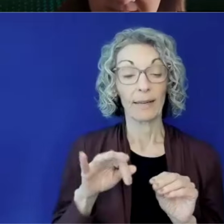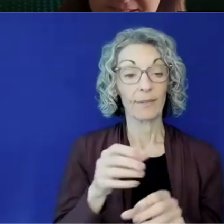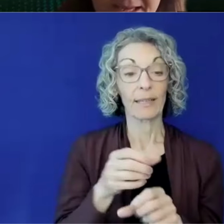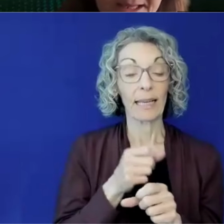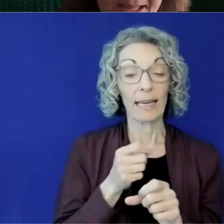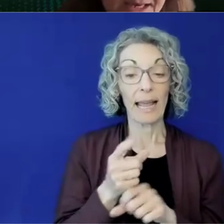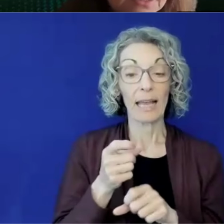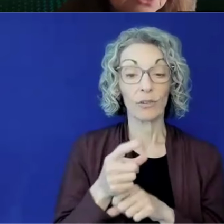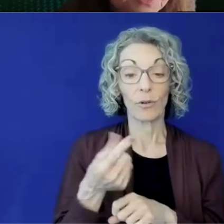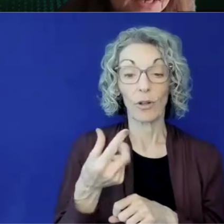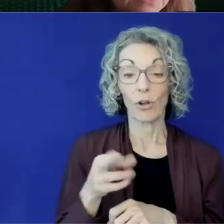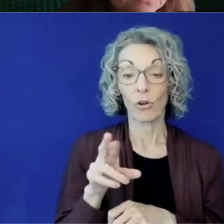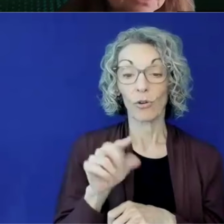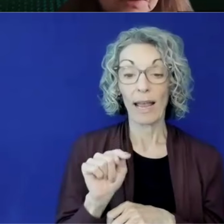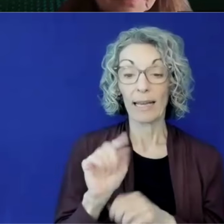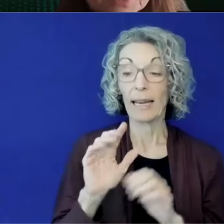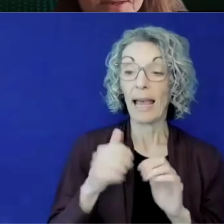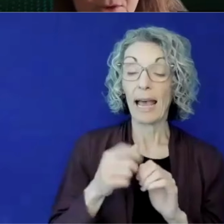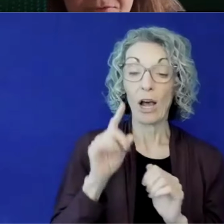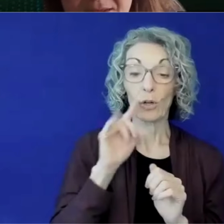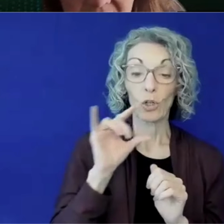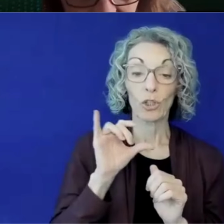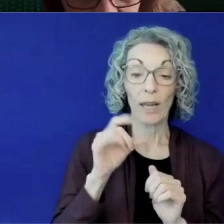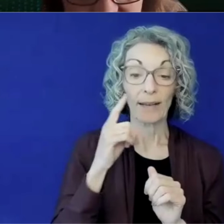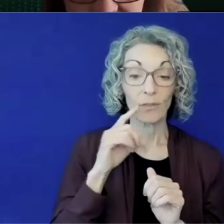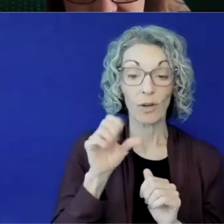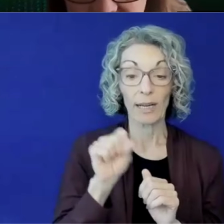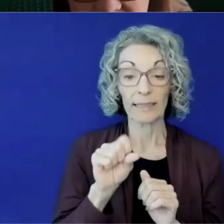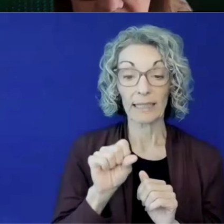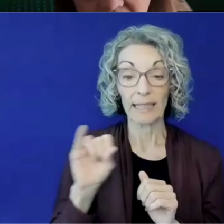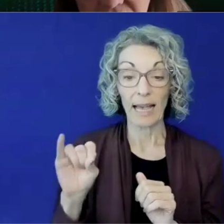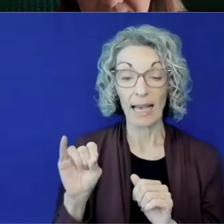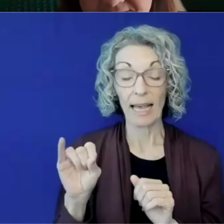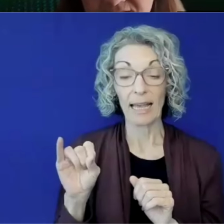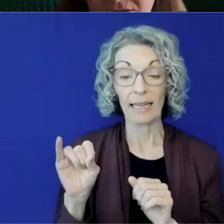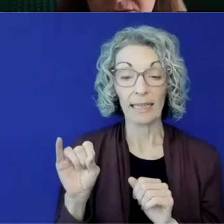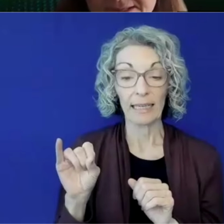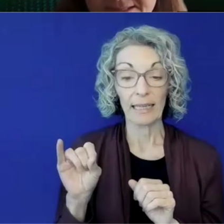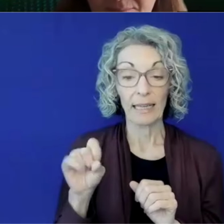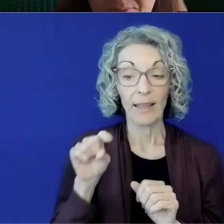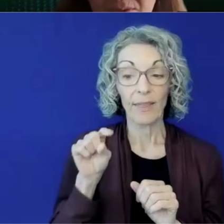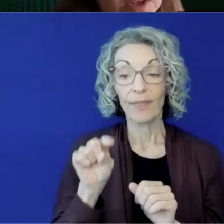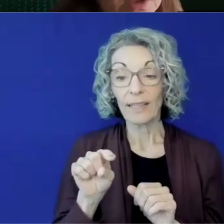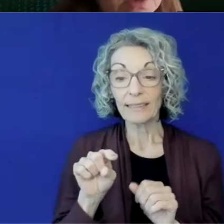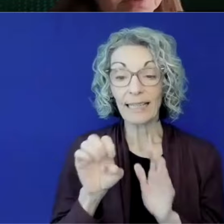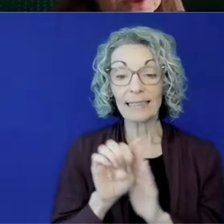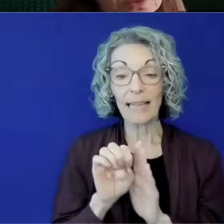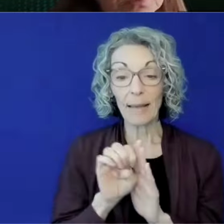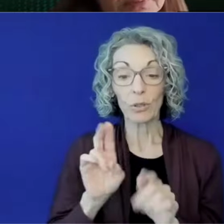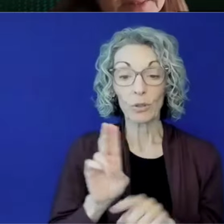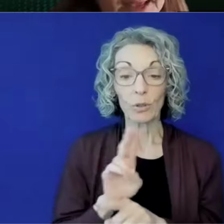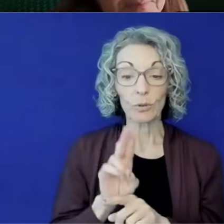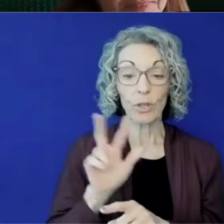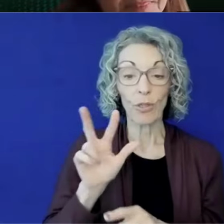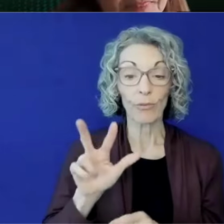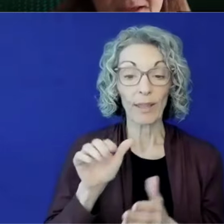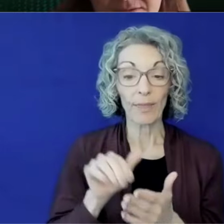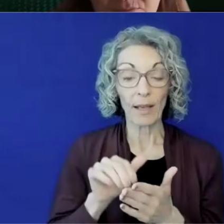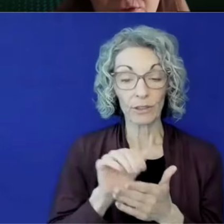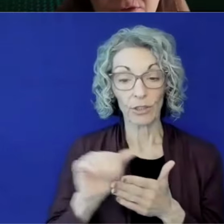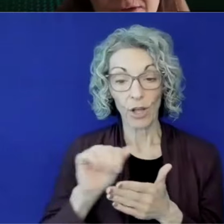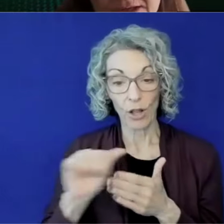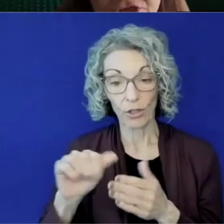for SSI? Again, you said, you know, if it's over the amount, in this case, they're using a $3,000 example. So in that